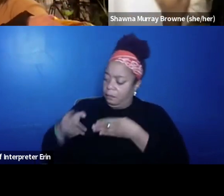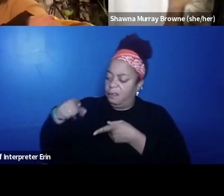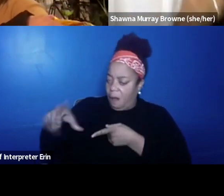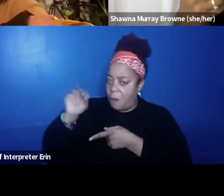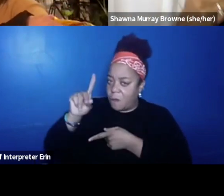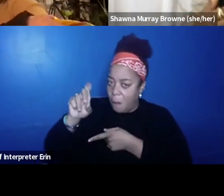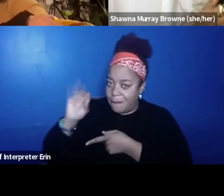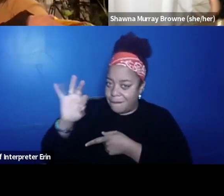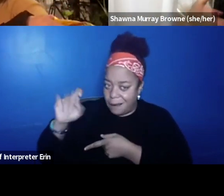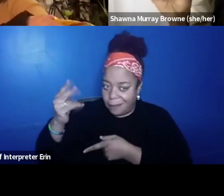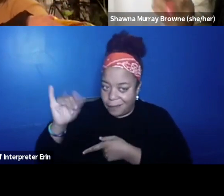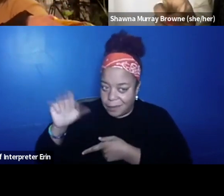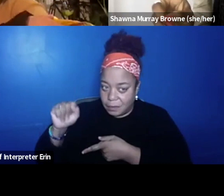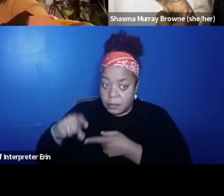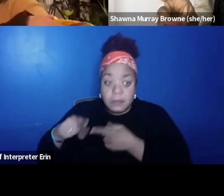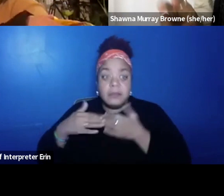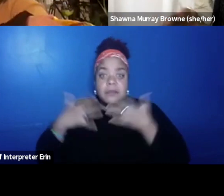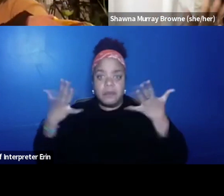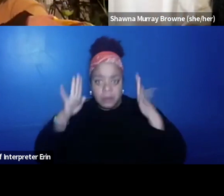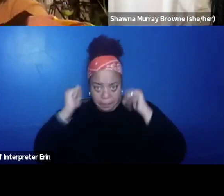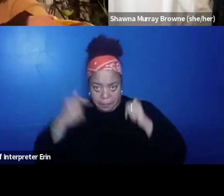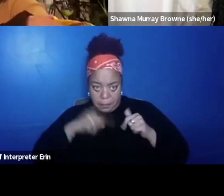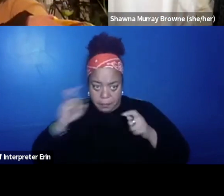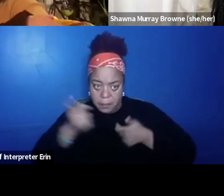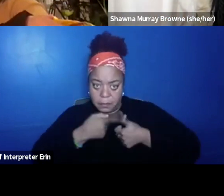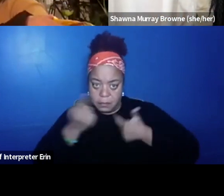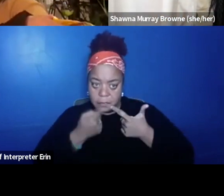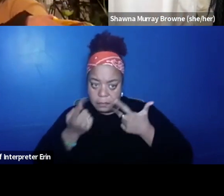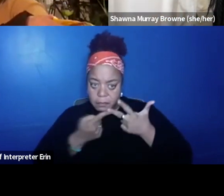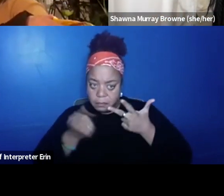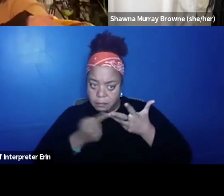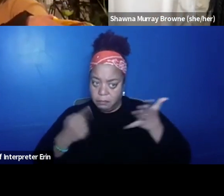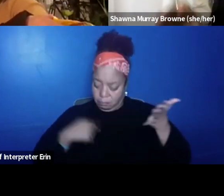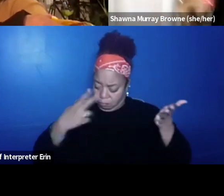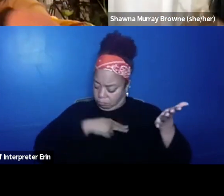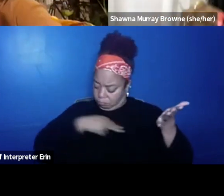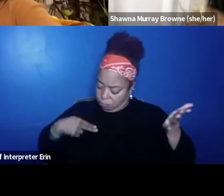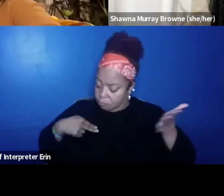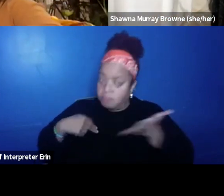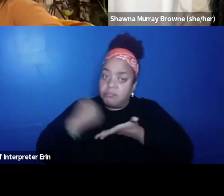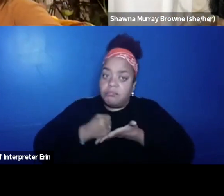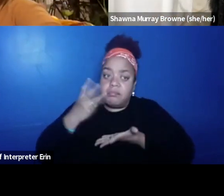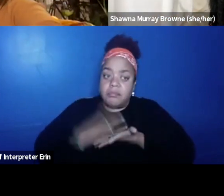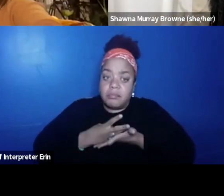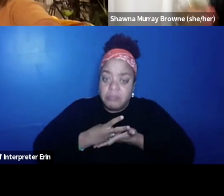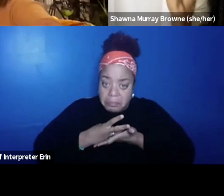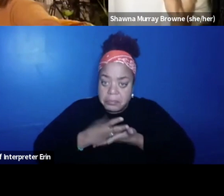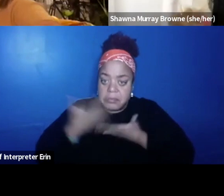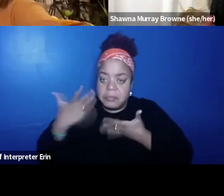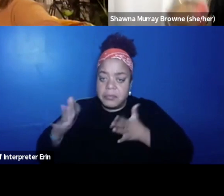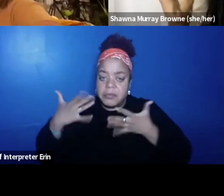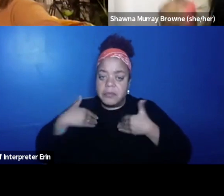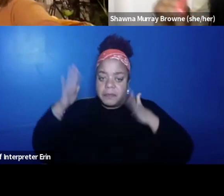me for me to be able to call myself a social worker and not get in any trouble. and the code of conduct